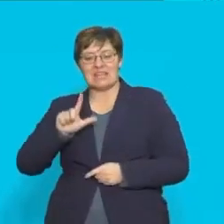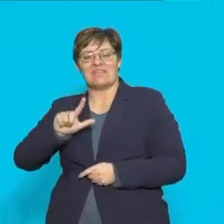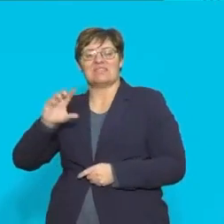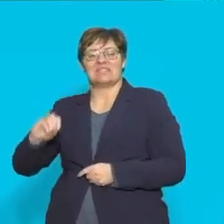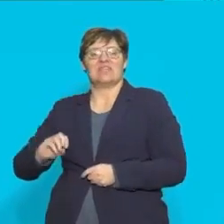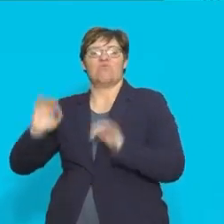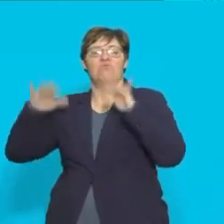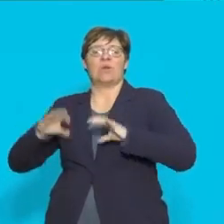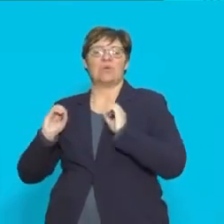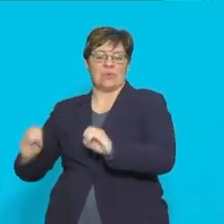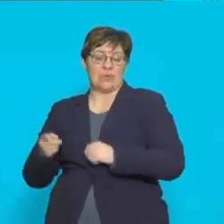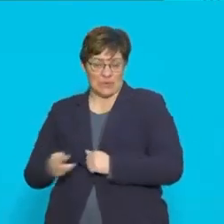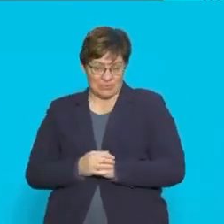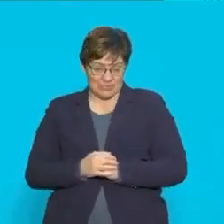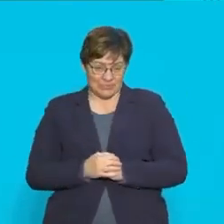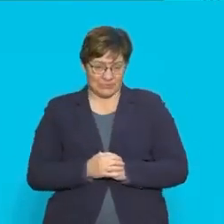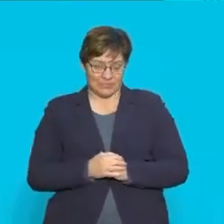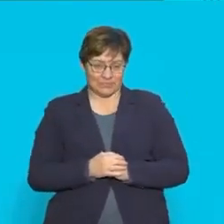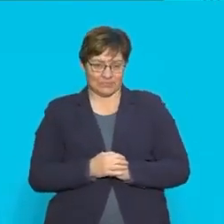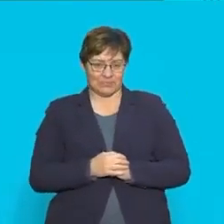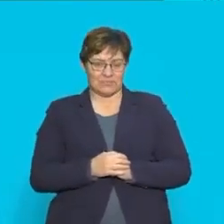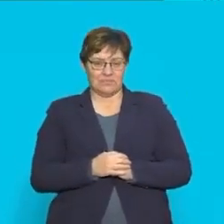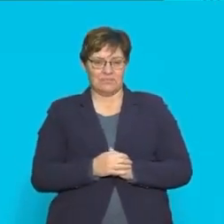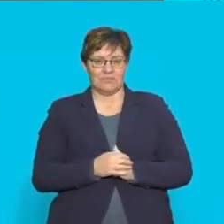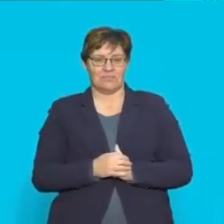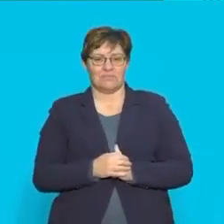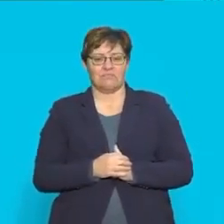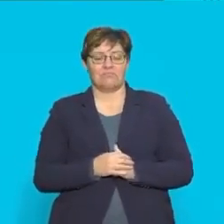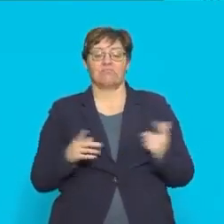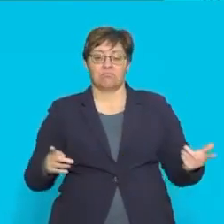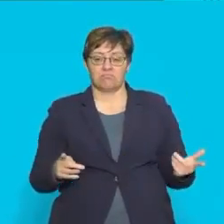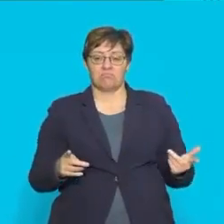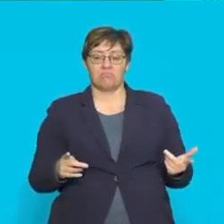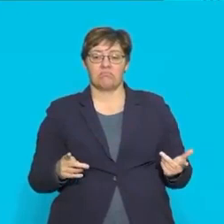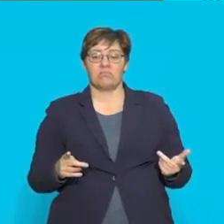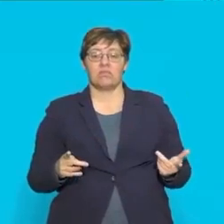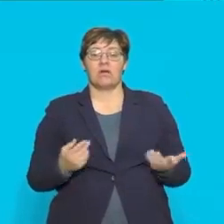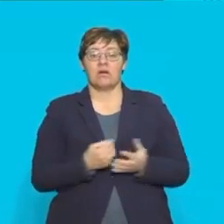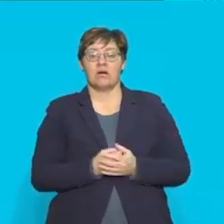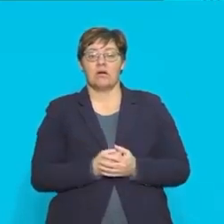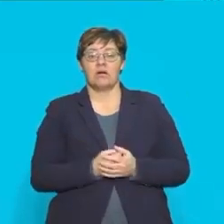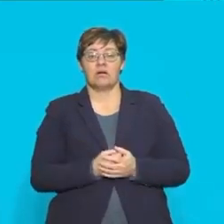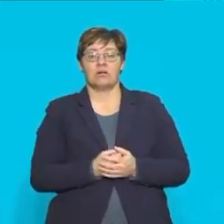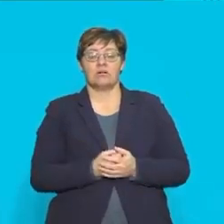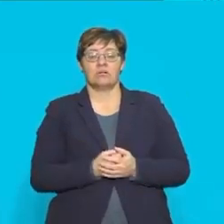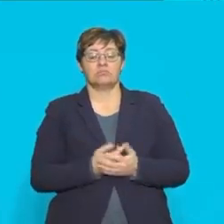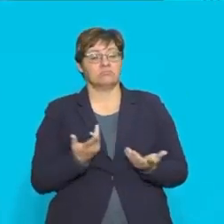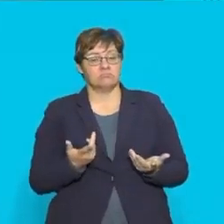that will be not raining. Are we all together? That's the complementary of that. And mutually